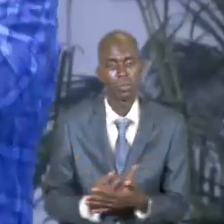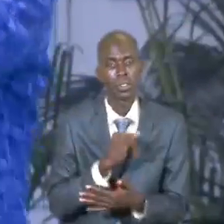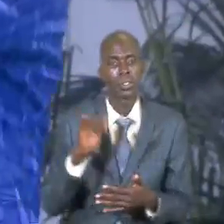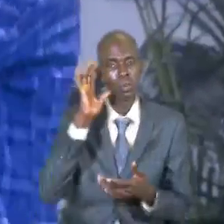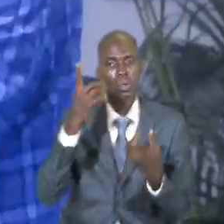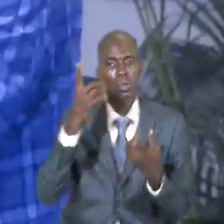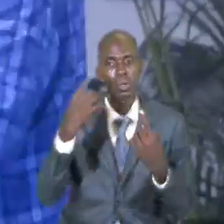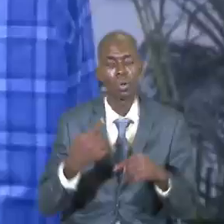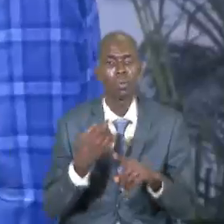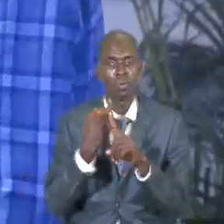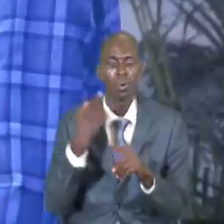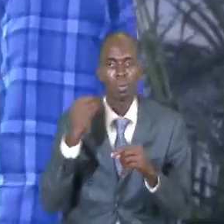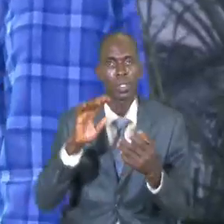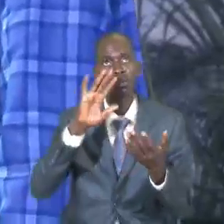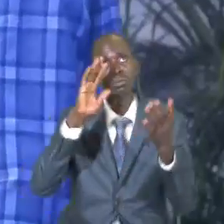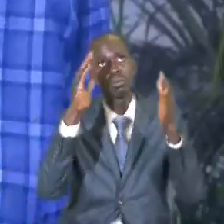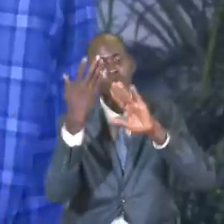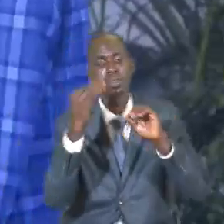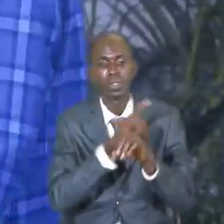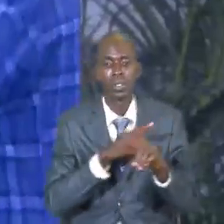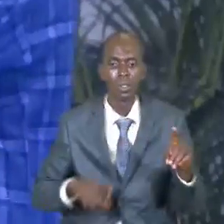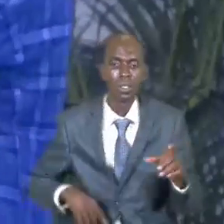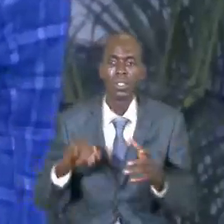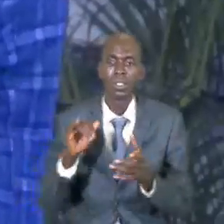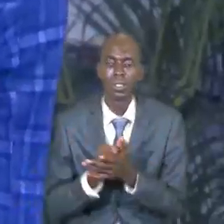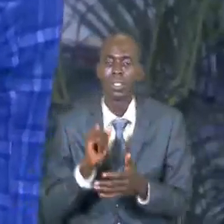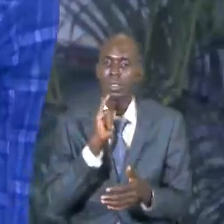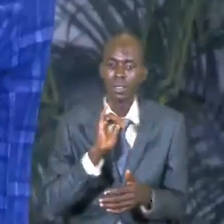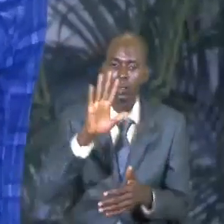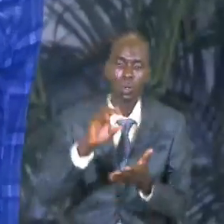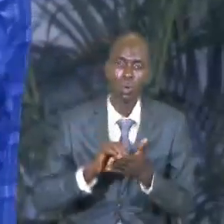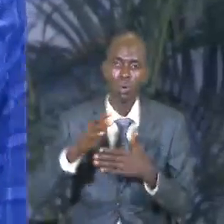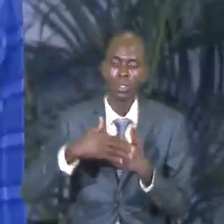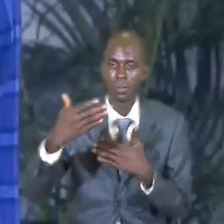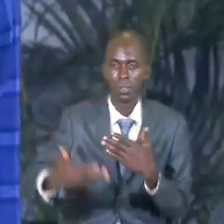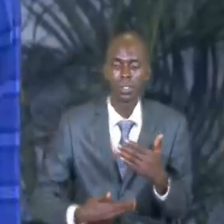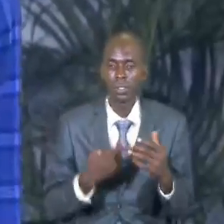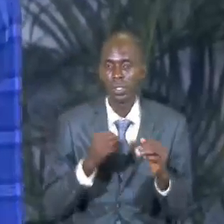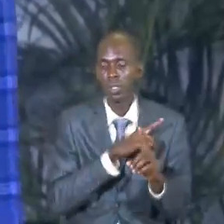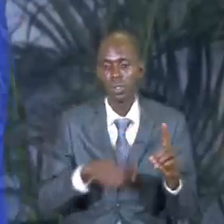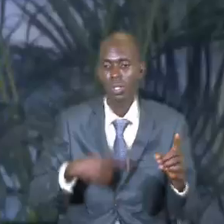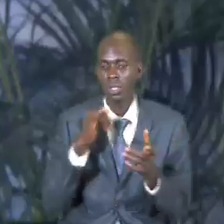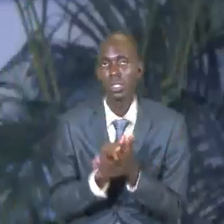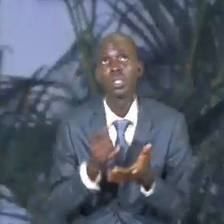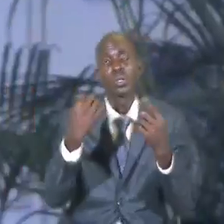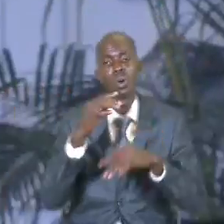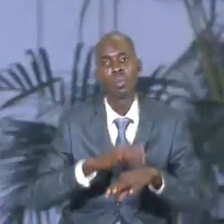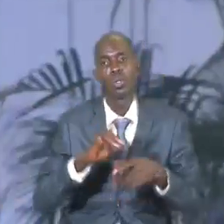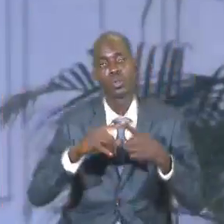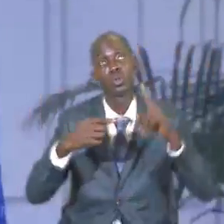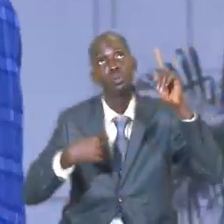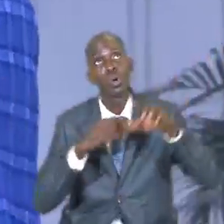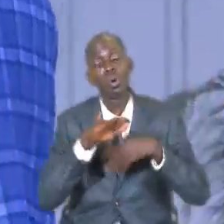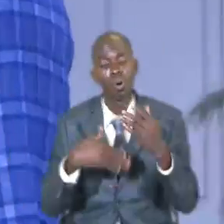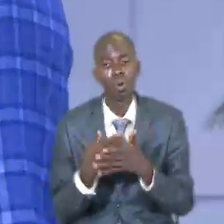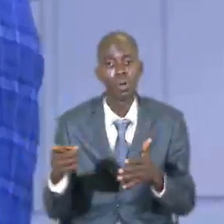Lord. That's your invitation. The Lord said, come unto me, all ye that labor and are heavy laden, and I will give you